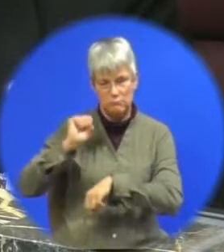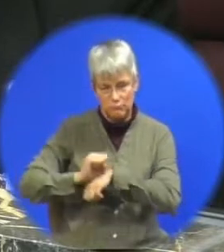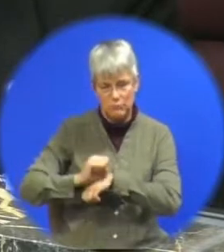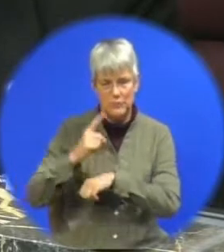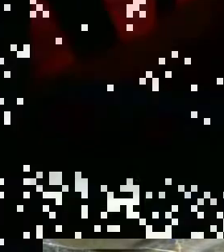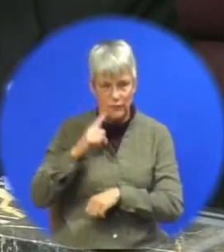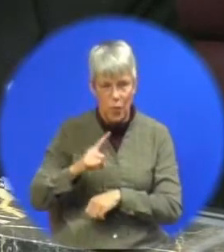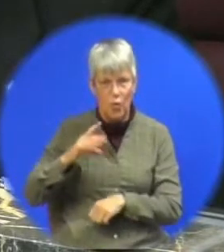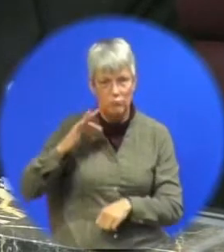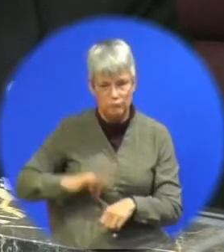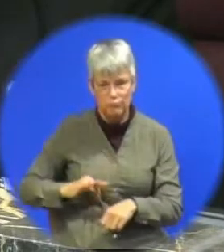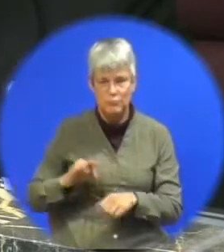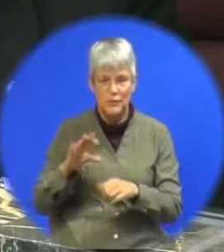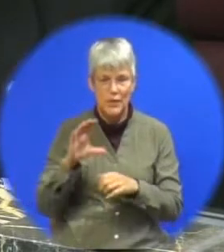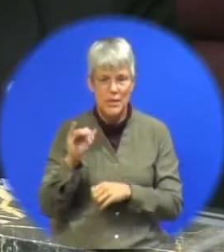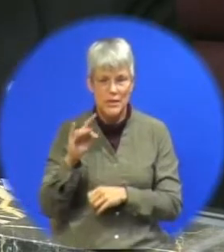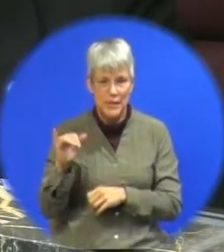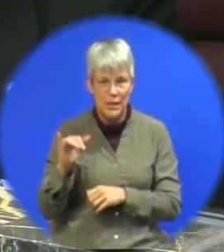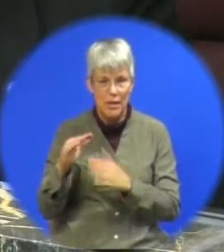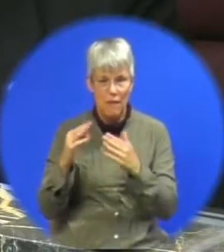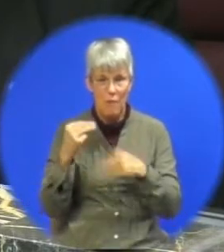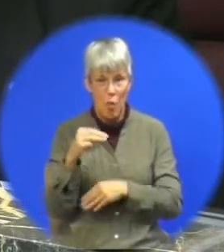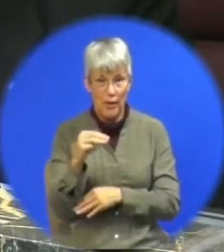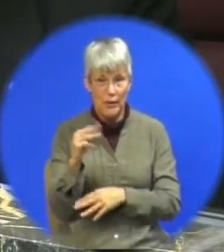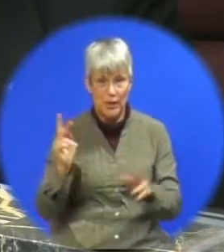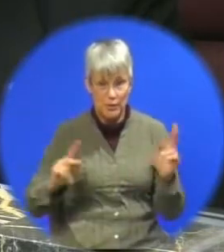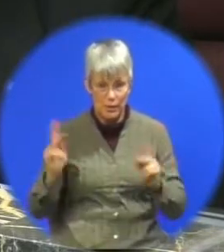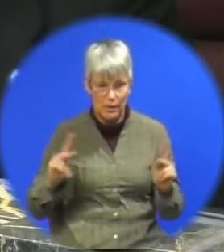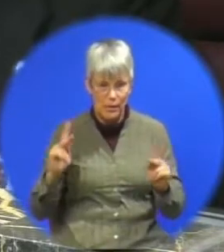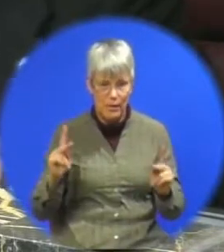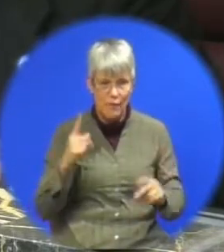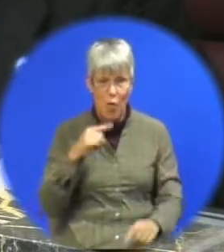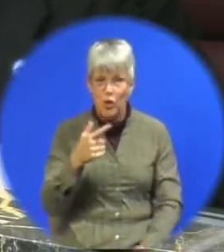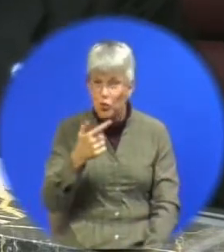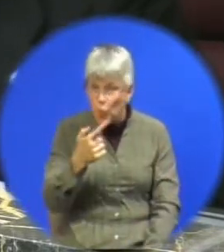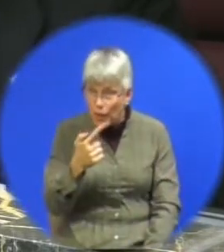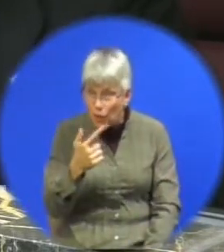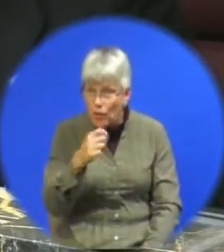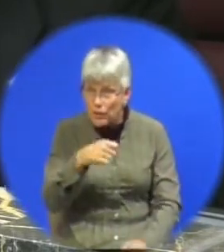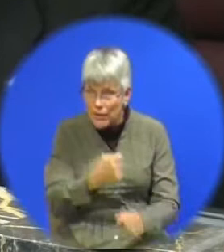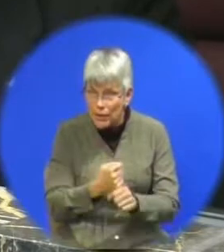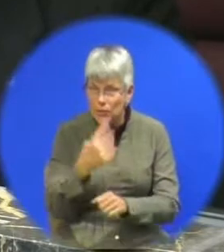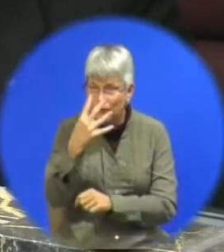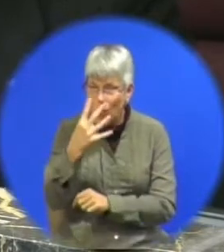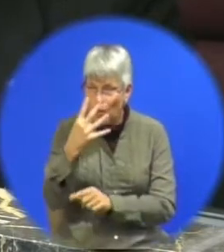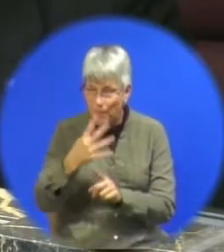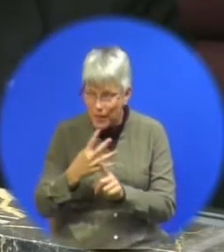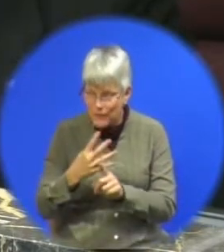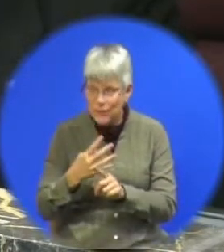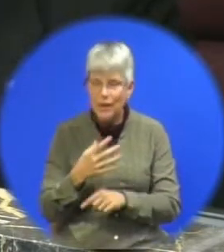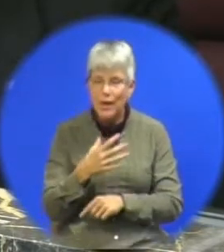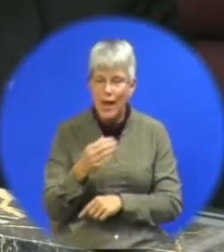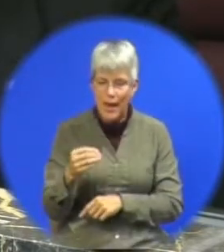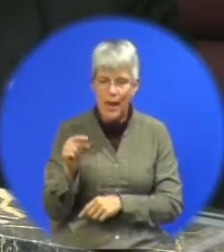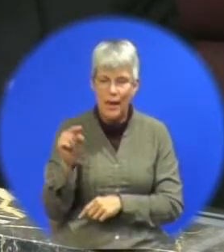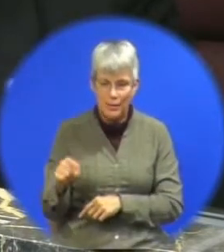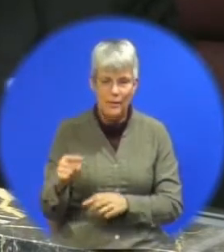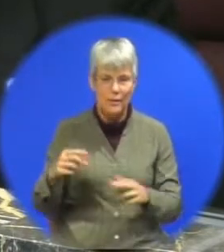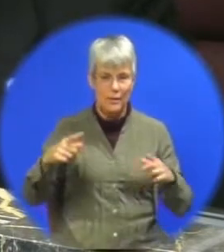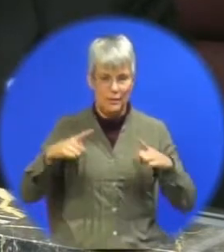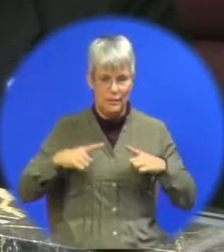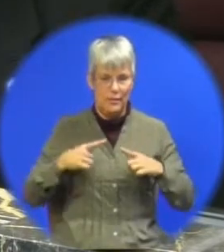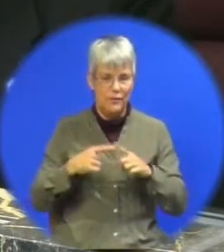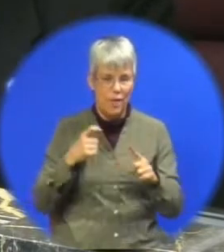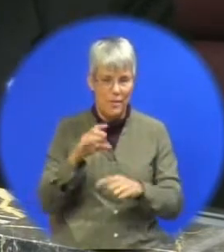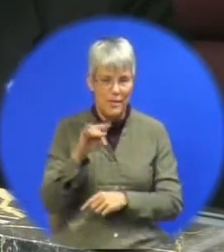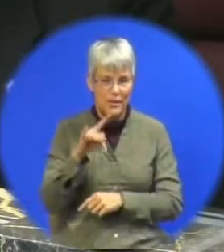citizens of the City of Morganton for 21 years and 4 months, and whereas Jimmy Earl Franklin retired from the City of Morganton as